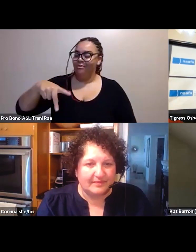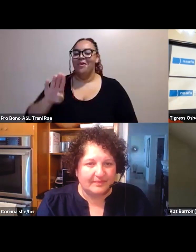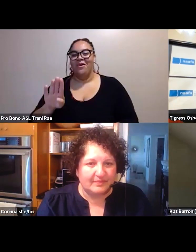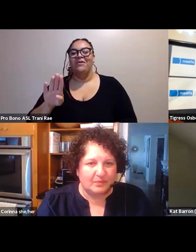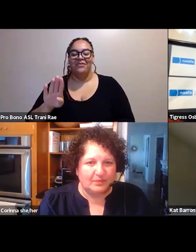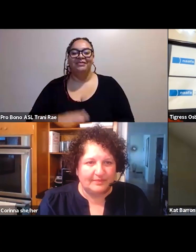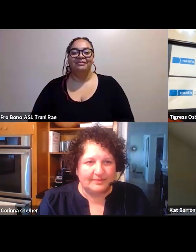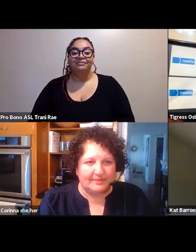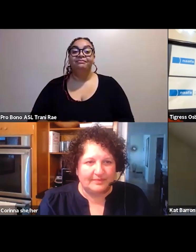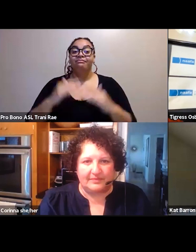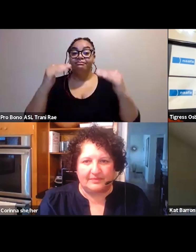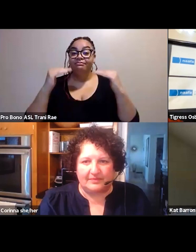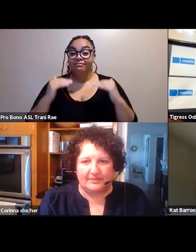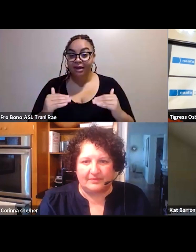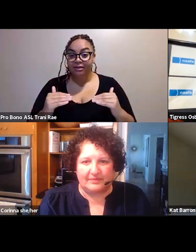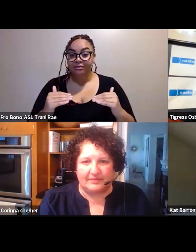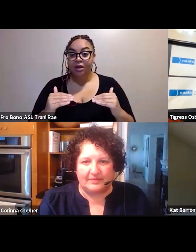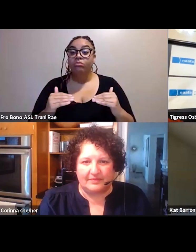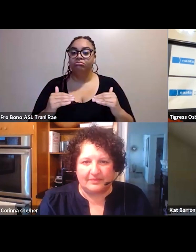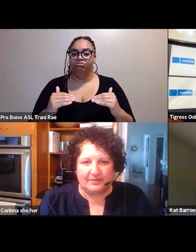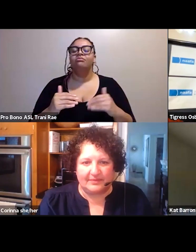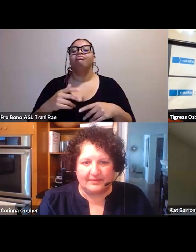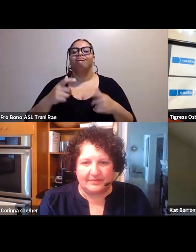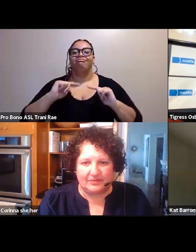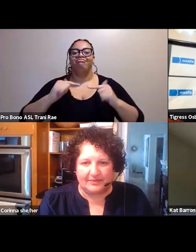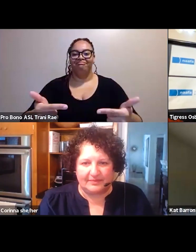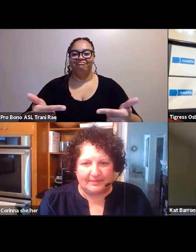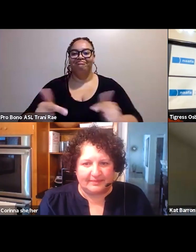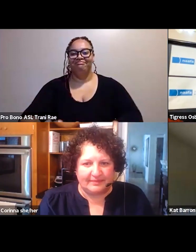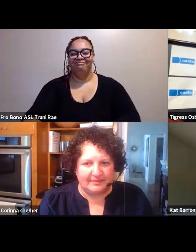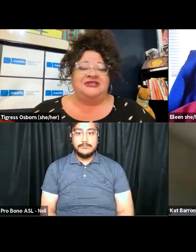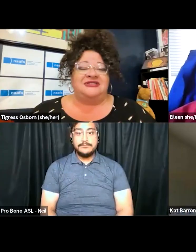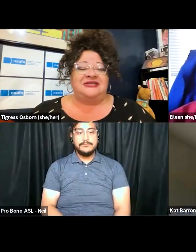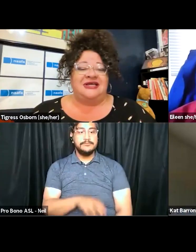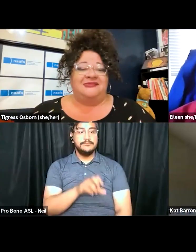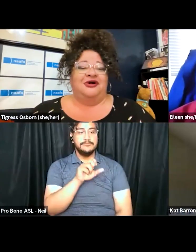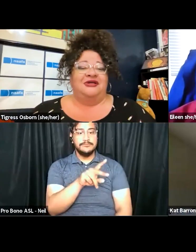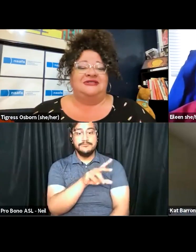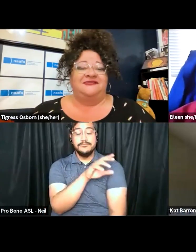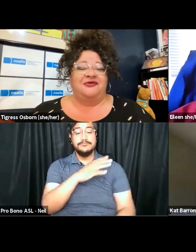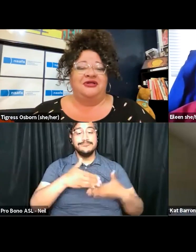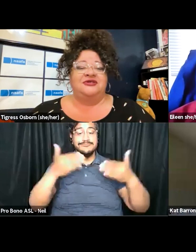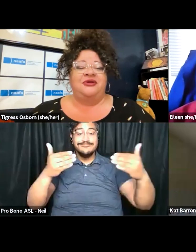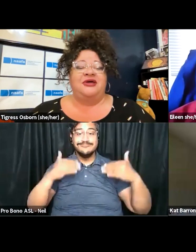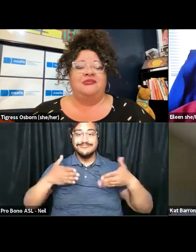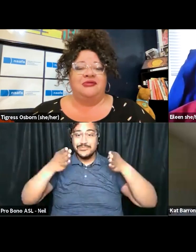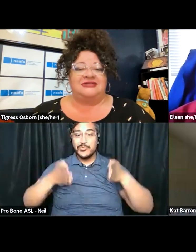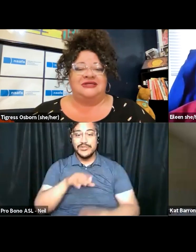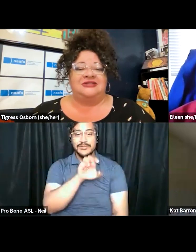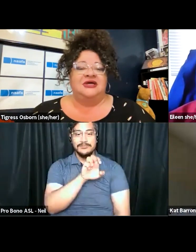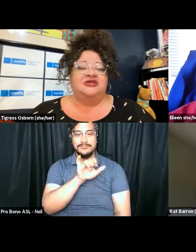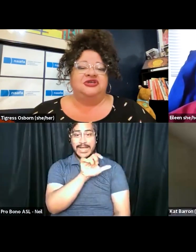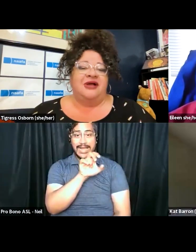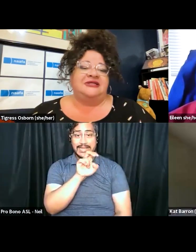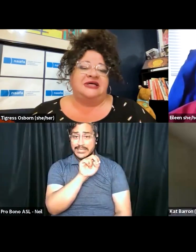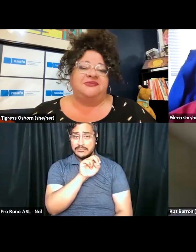Next, I'd like to introduce you all to Eileen Rosensteel. Eileen is a bodacious disabled artist devoted to being